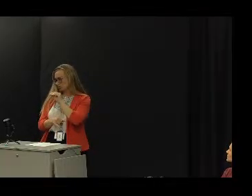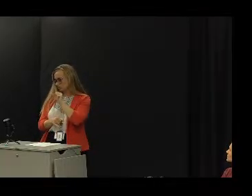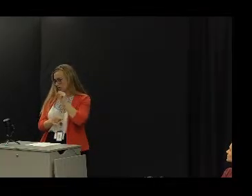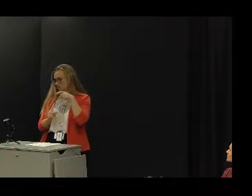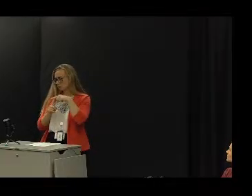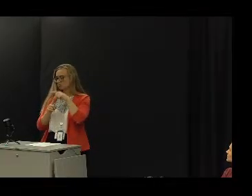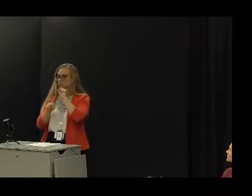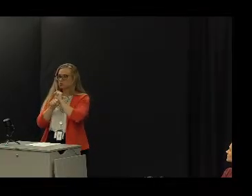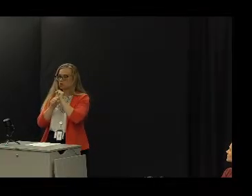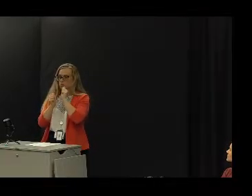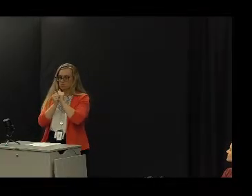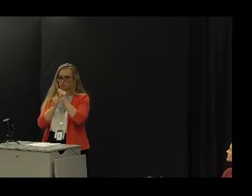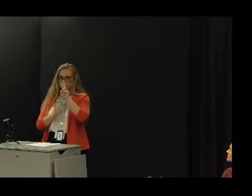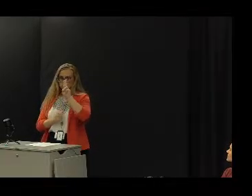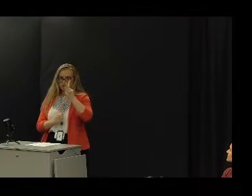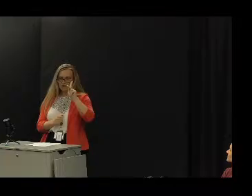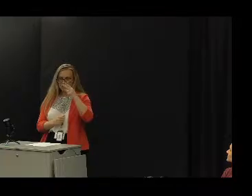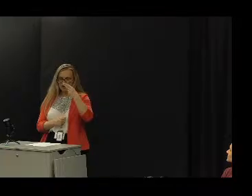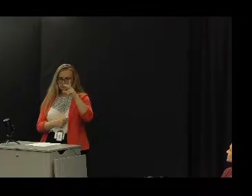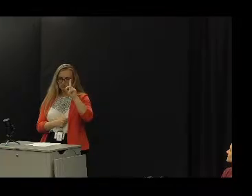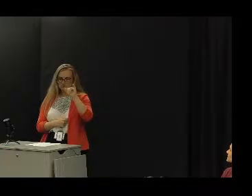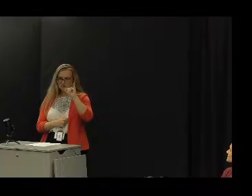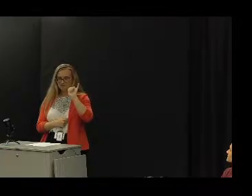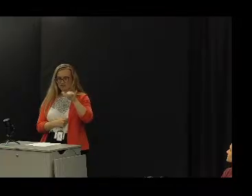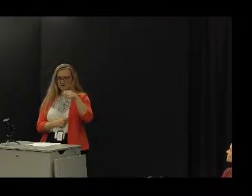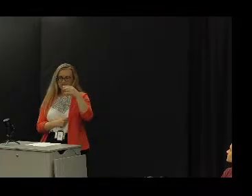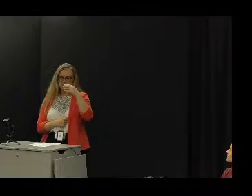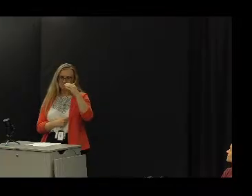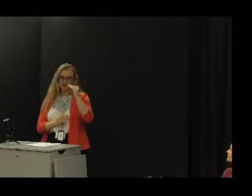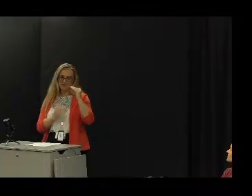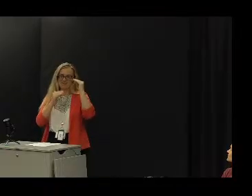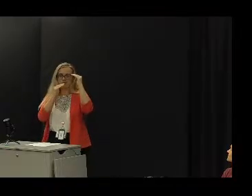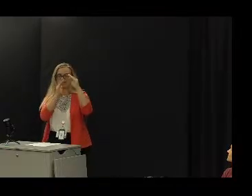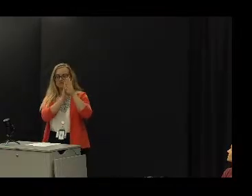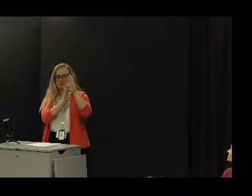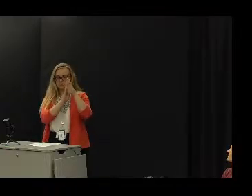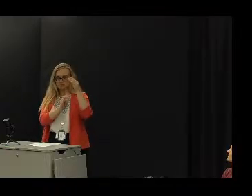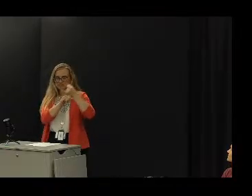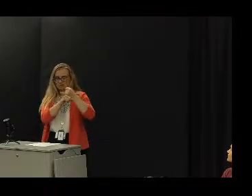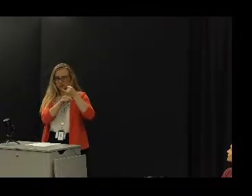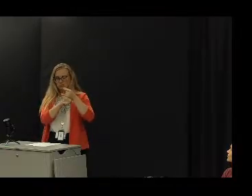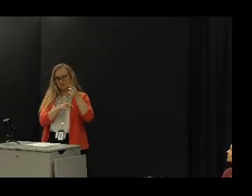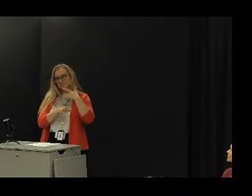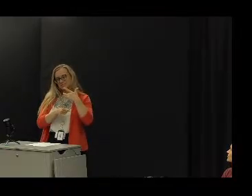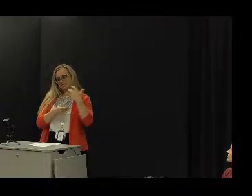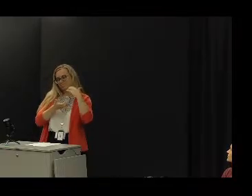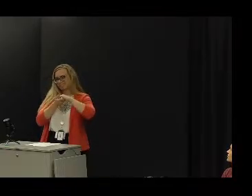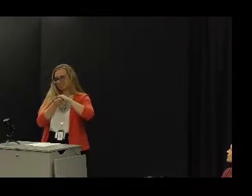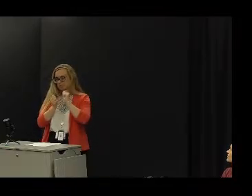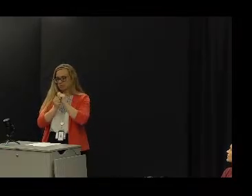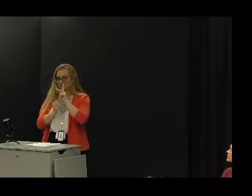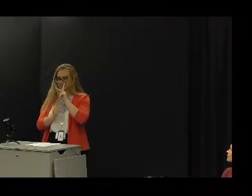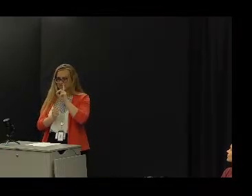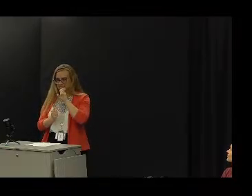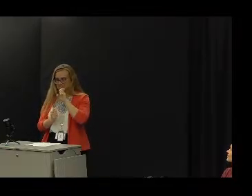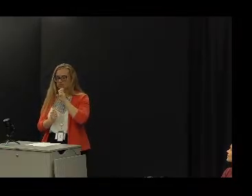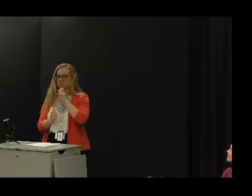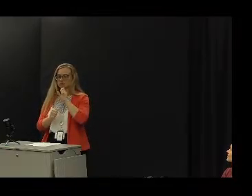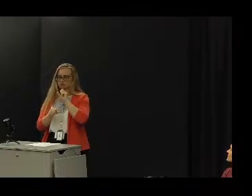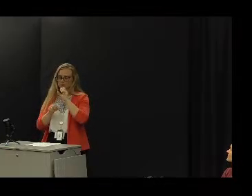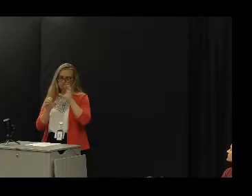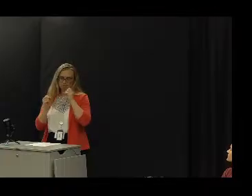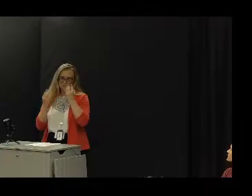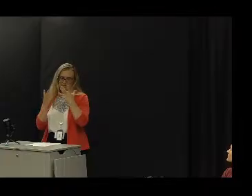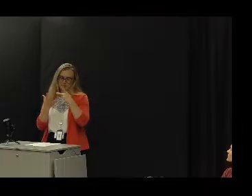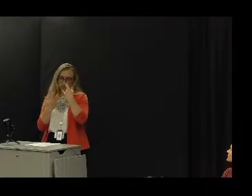So the Division of State Schools, DISS, and the UK, they are developing a